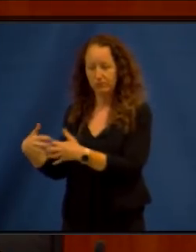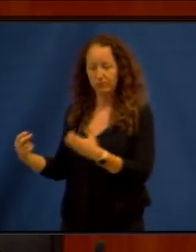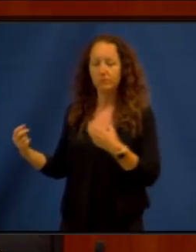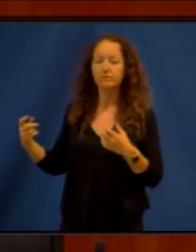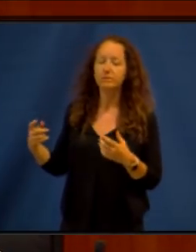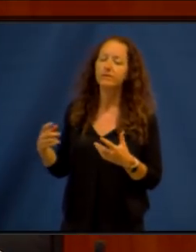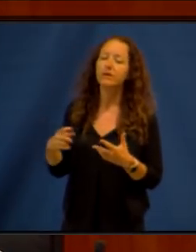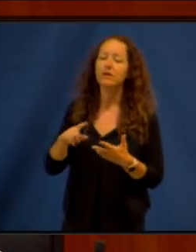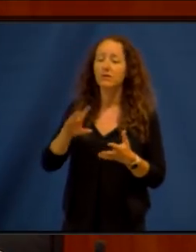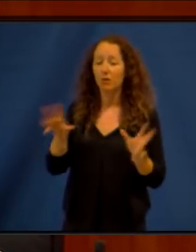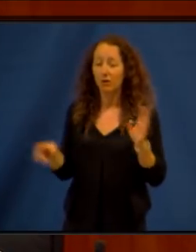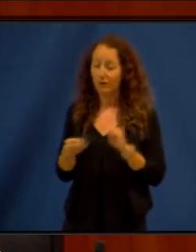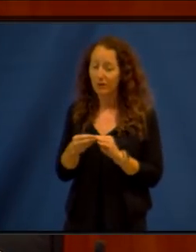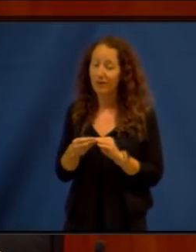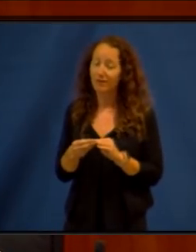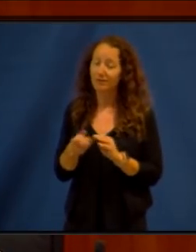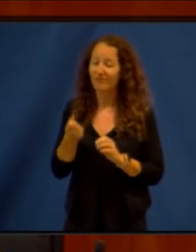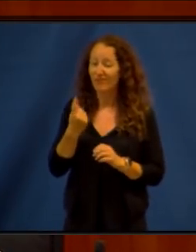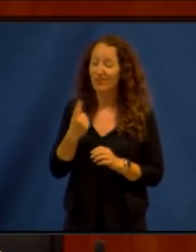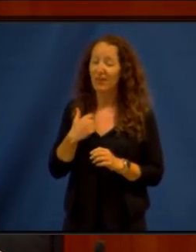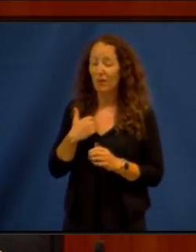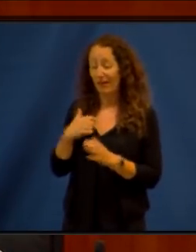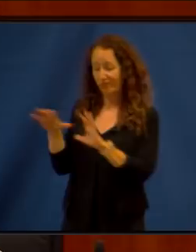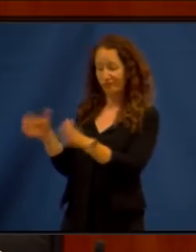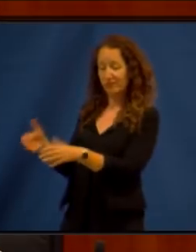confirmed. Thirdly, we have another